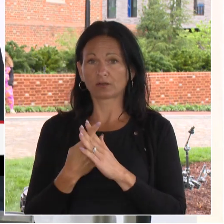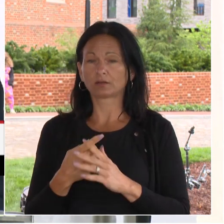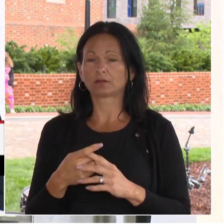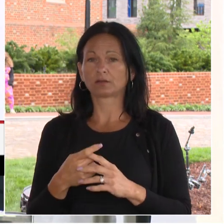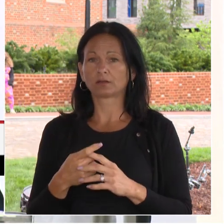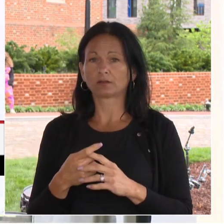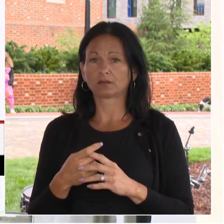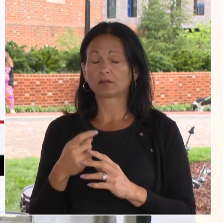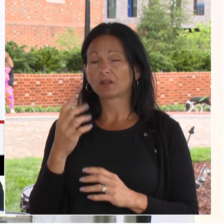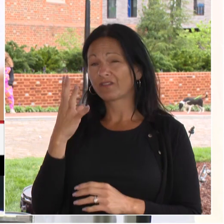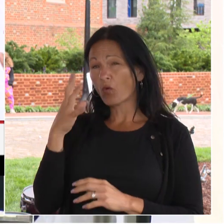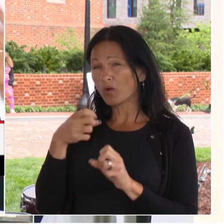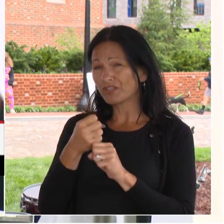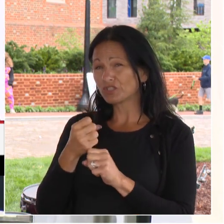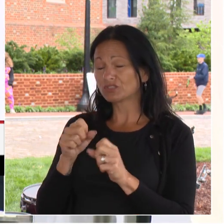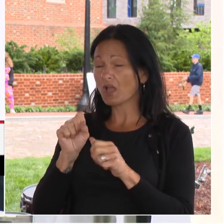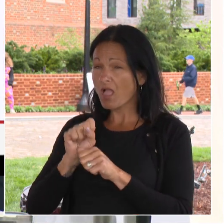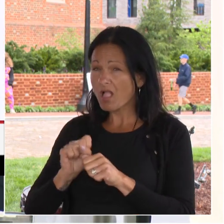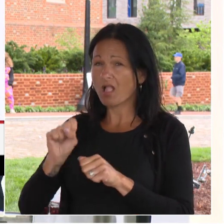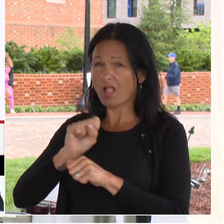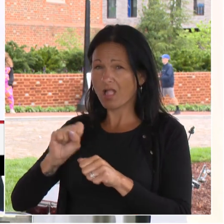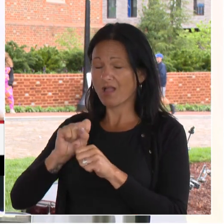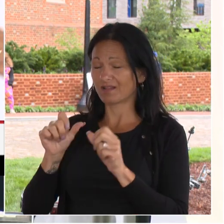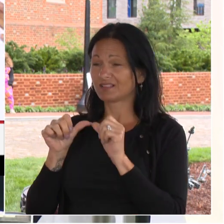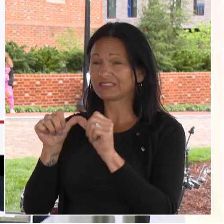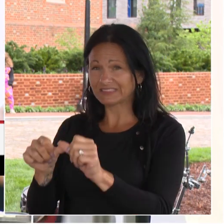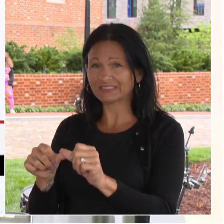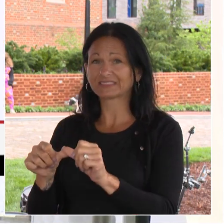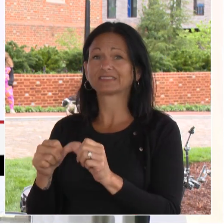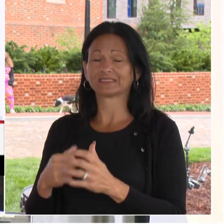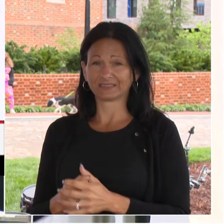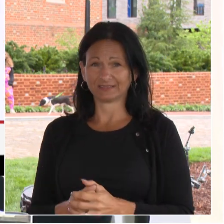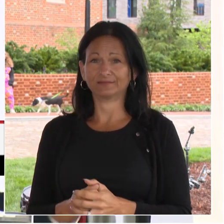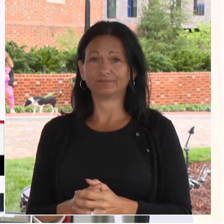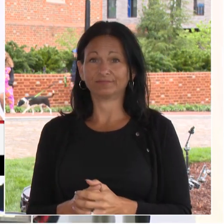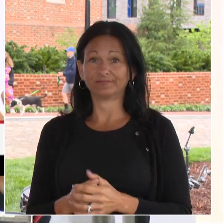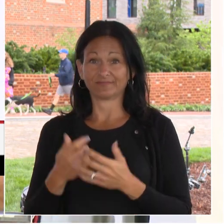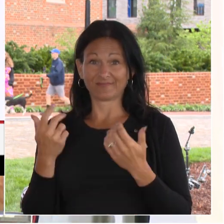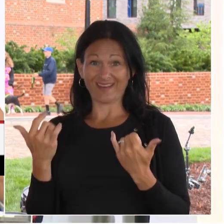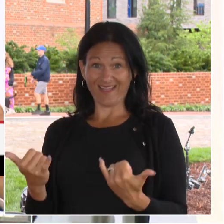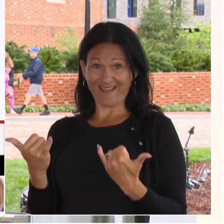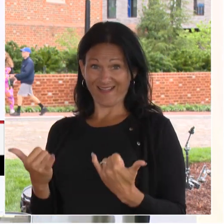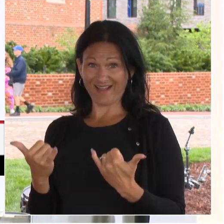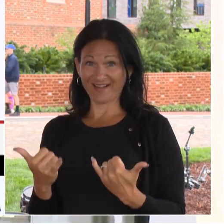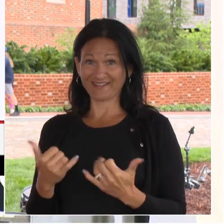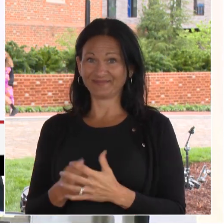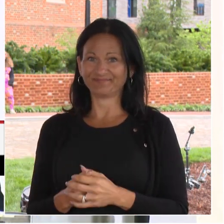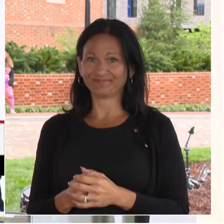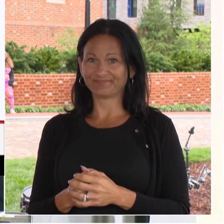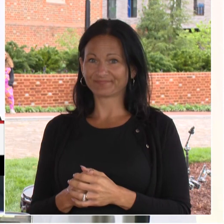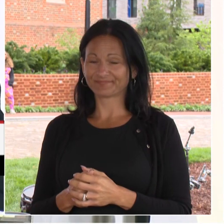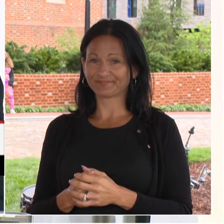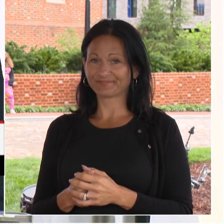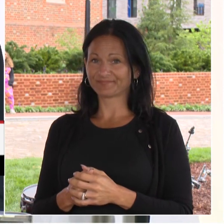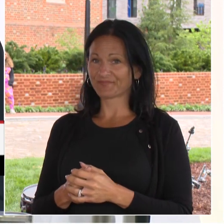us. And in these times where we're in the thick of opening up a place of this magnitude, it's sometimes hard to step back